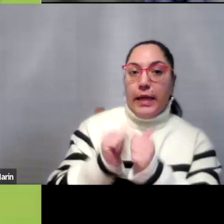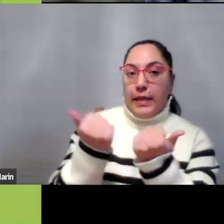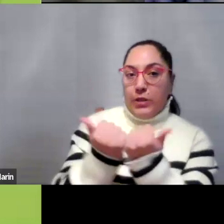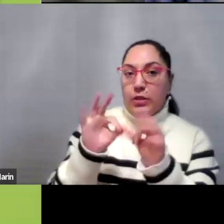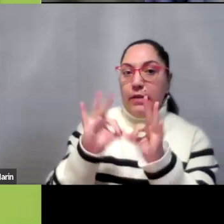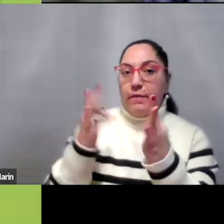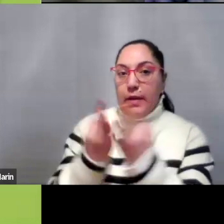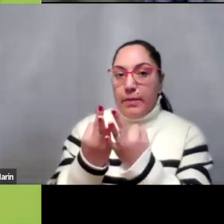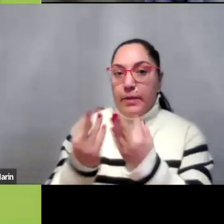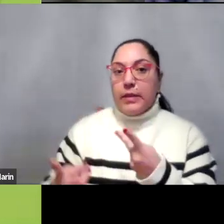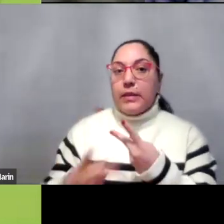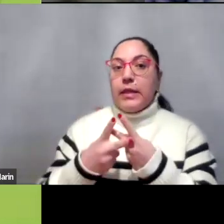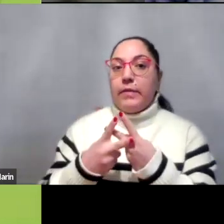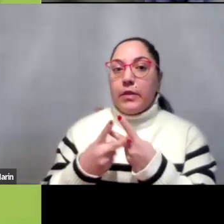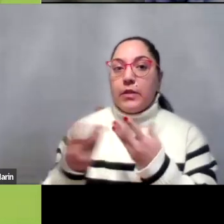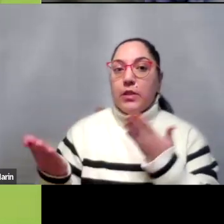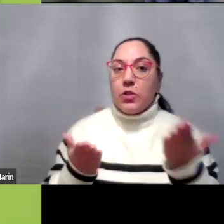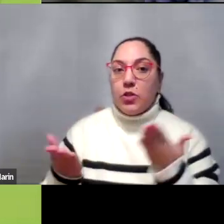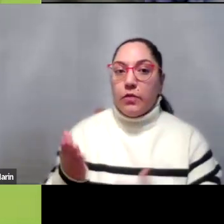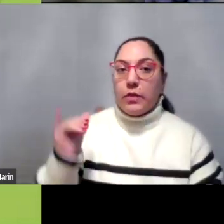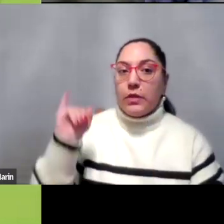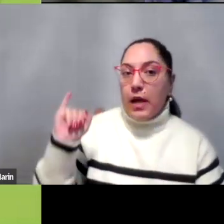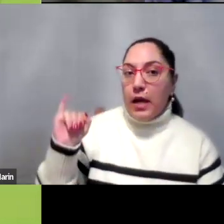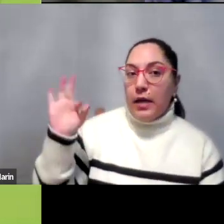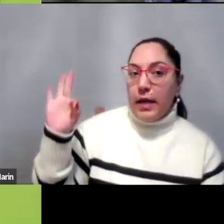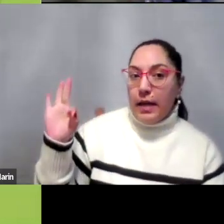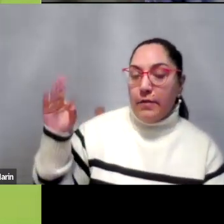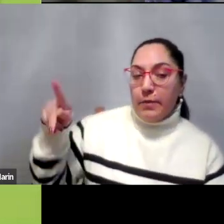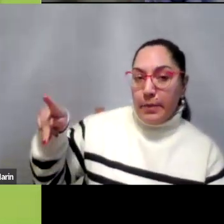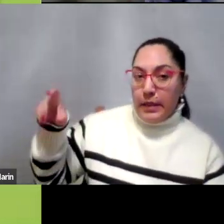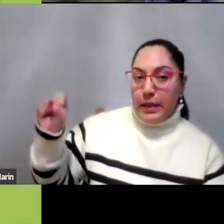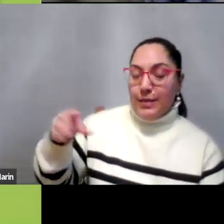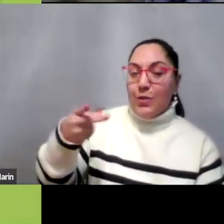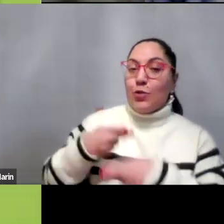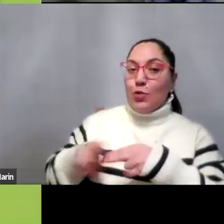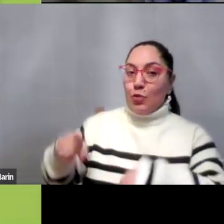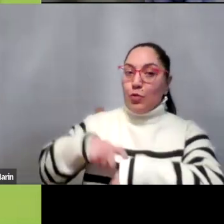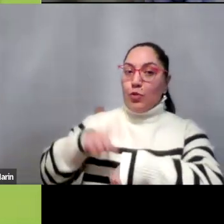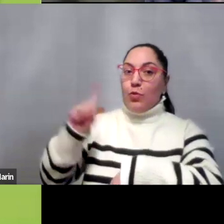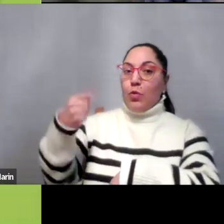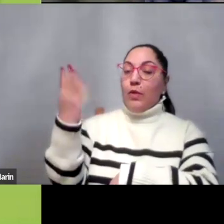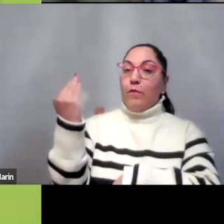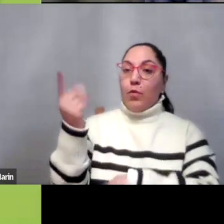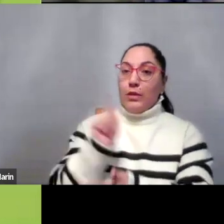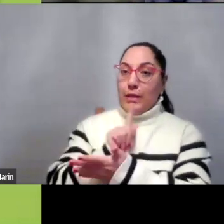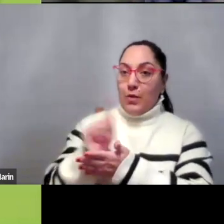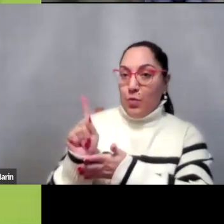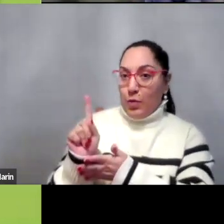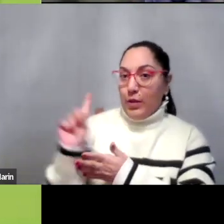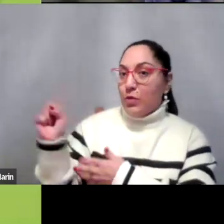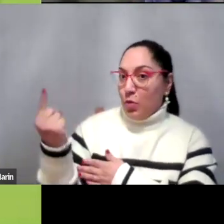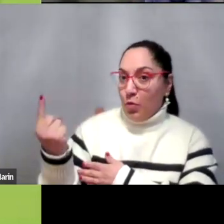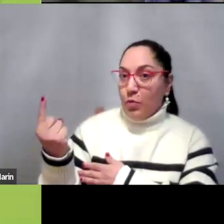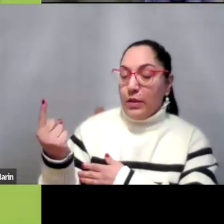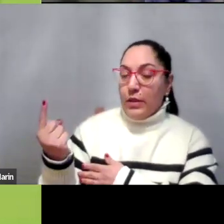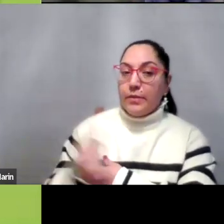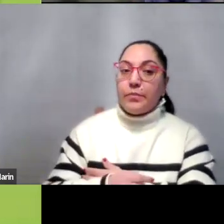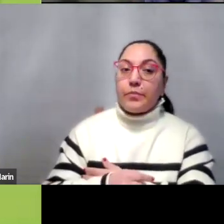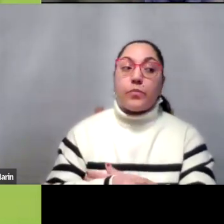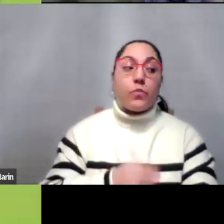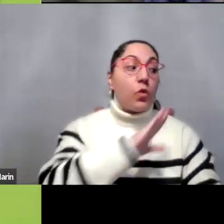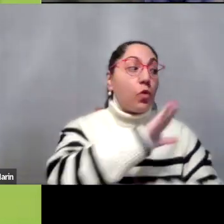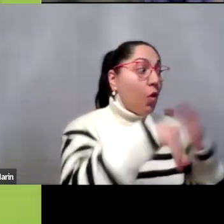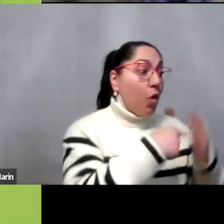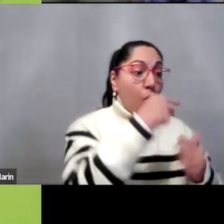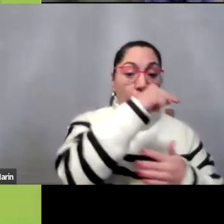service. Again, this is a short-term program. And wraparound is one of our longer programs. All the services, when you look at mental health, behavioral